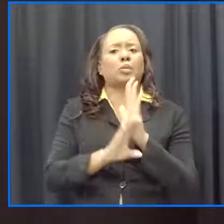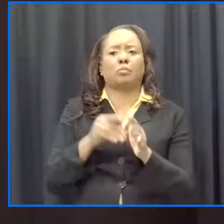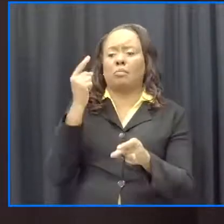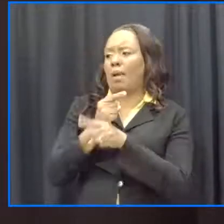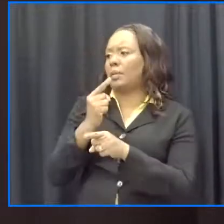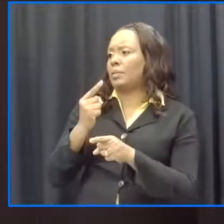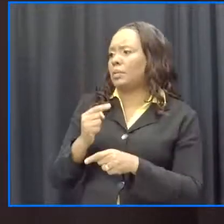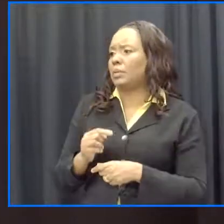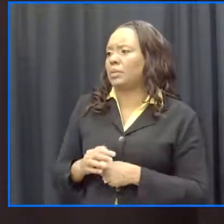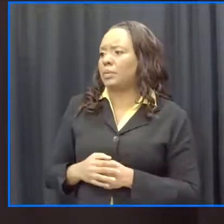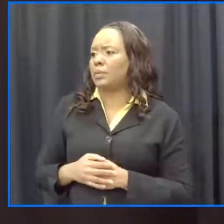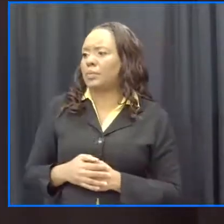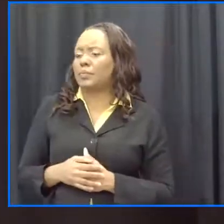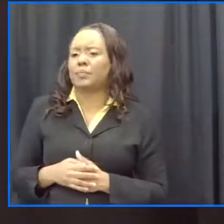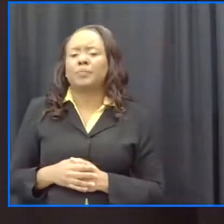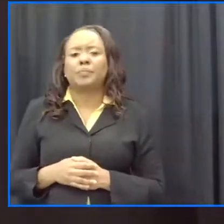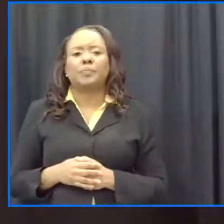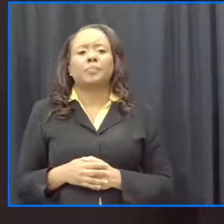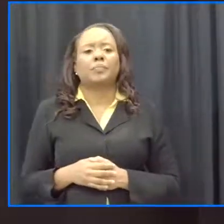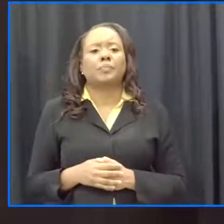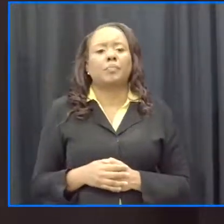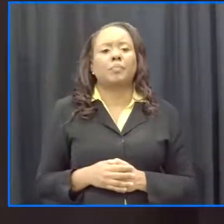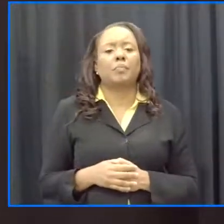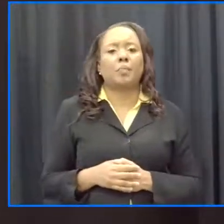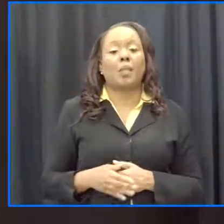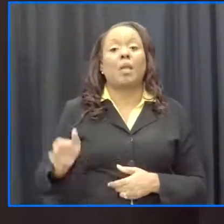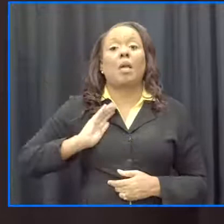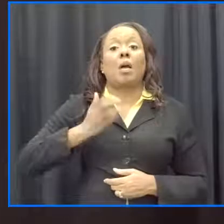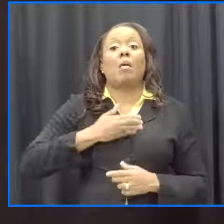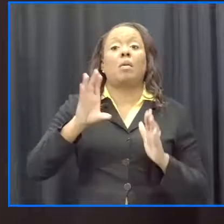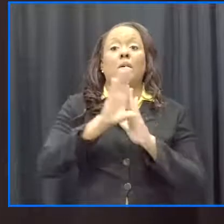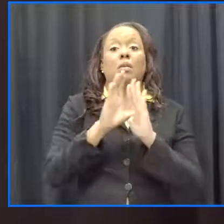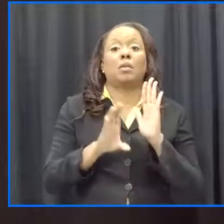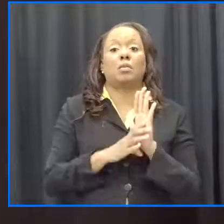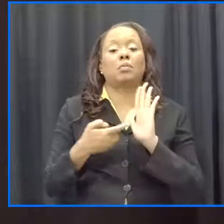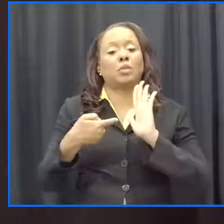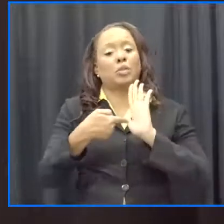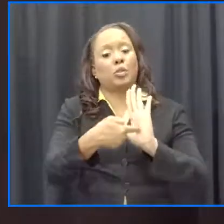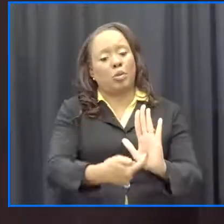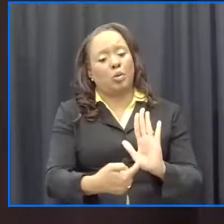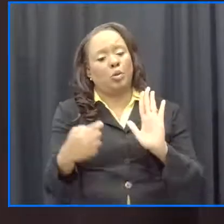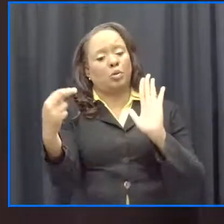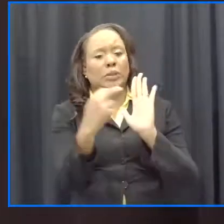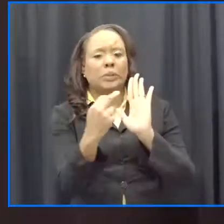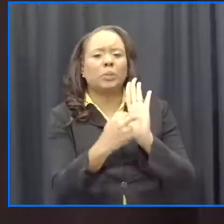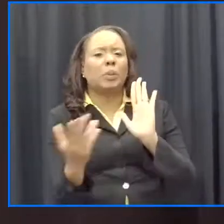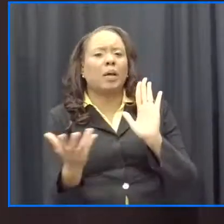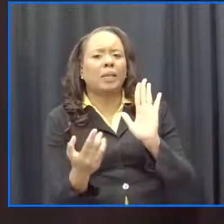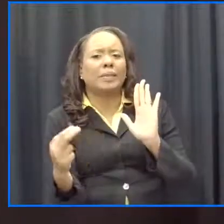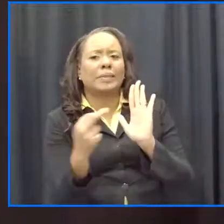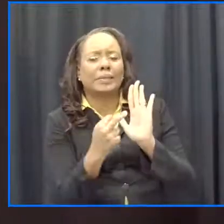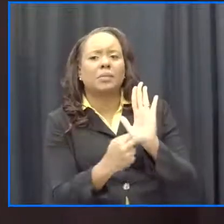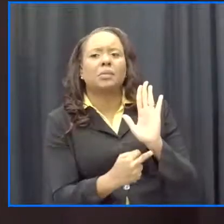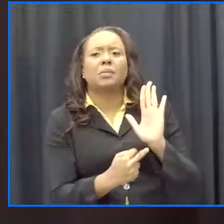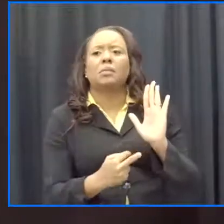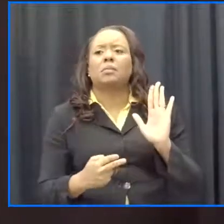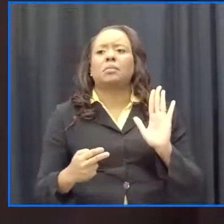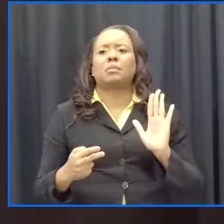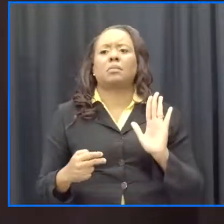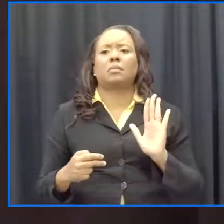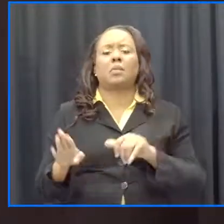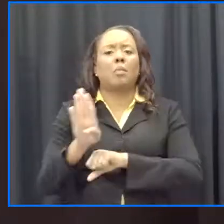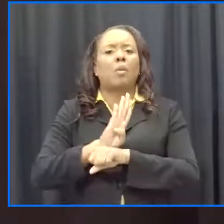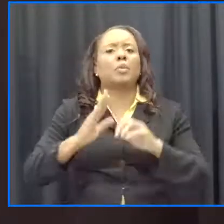possible. A constitution reflects the hopes and dreams of a nation.